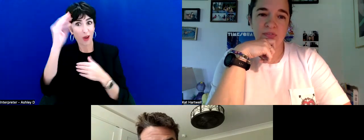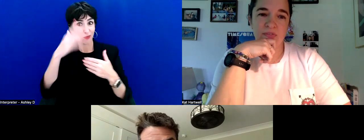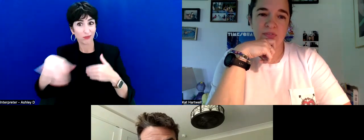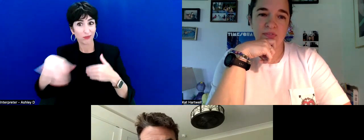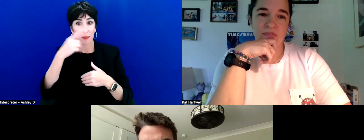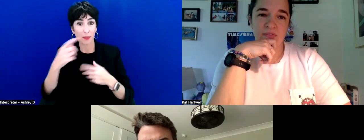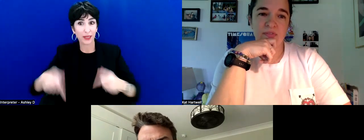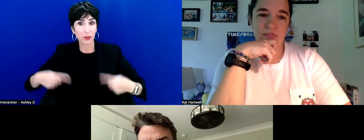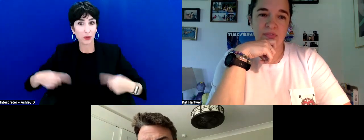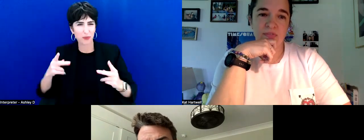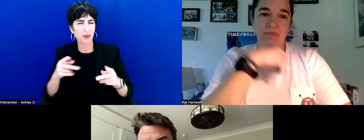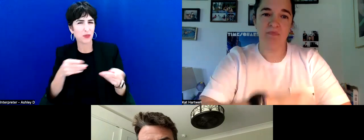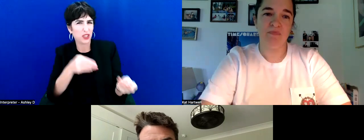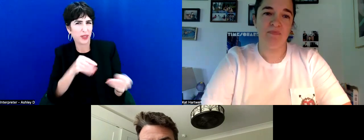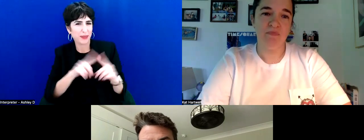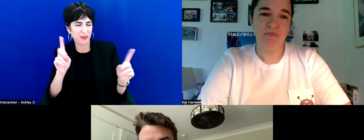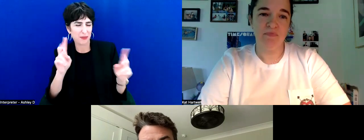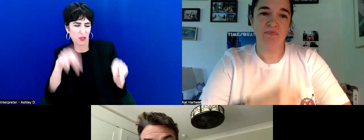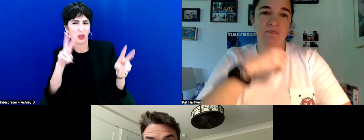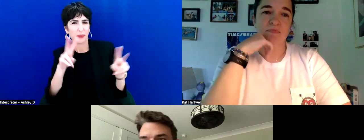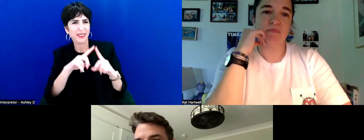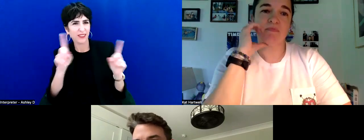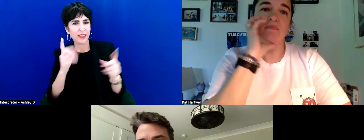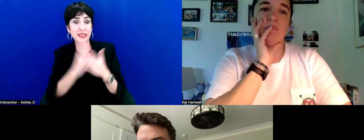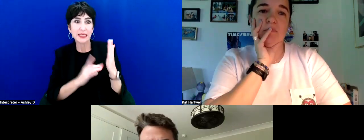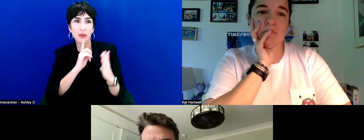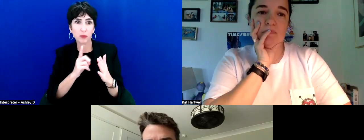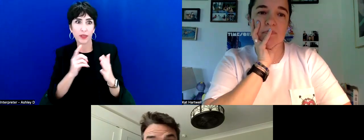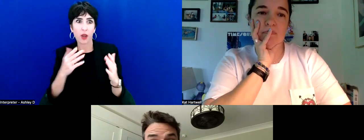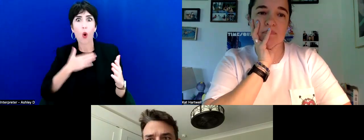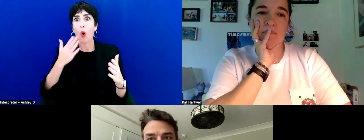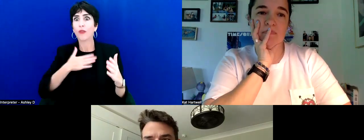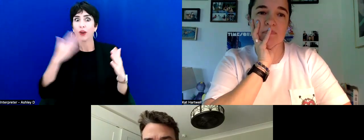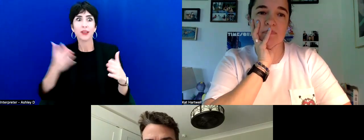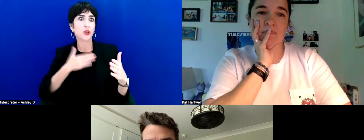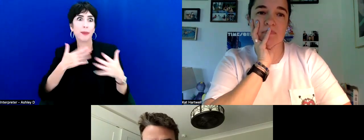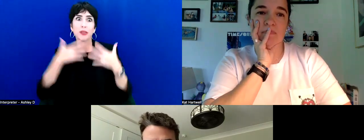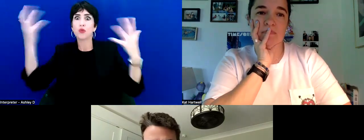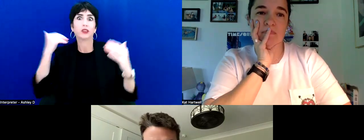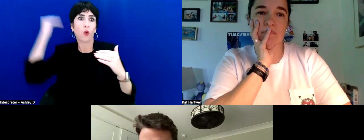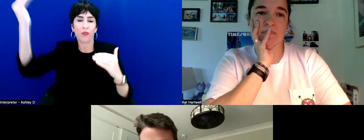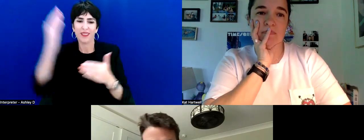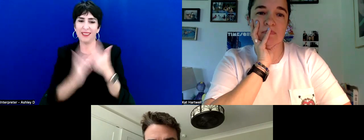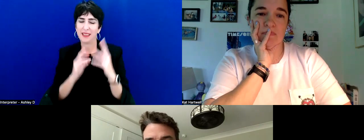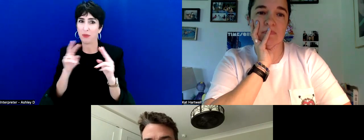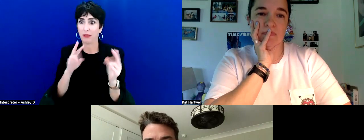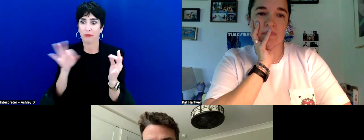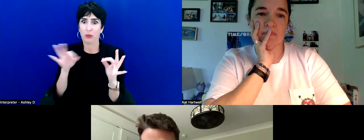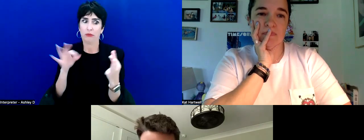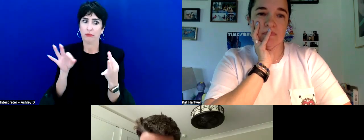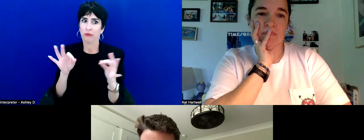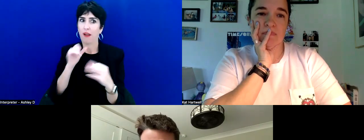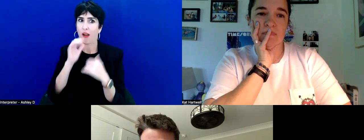I just people would treat me differently. They'd look at me differently. Some were really overjoyous and way too happy, and then some were like didn't want to look at me,